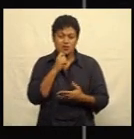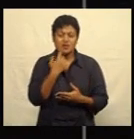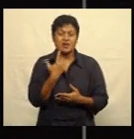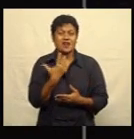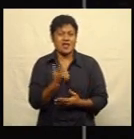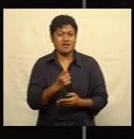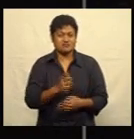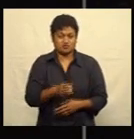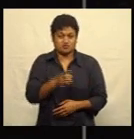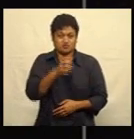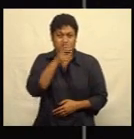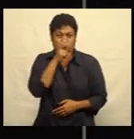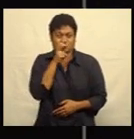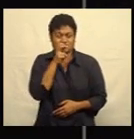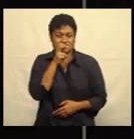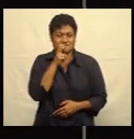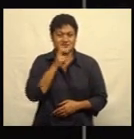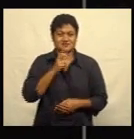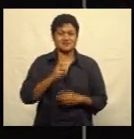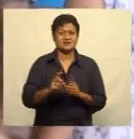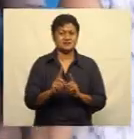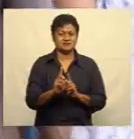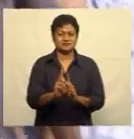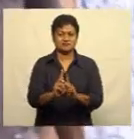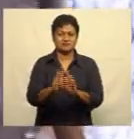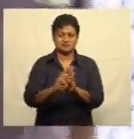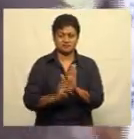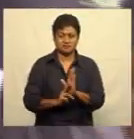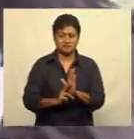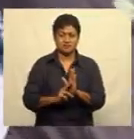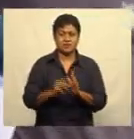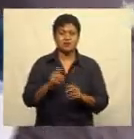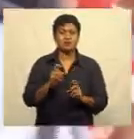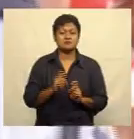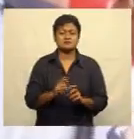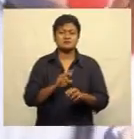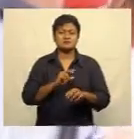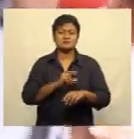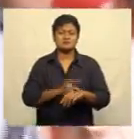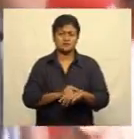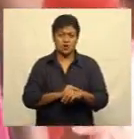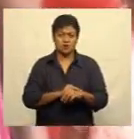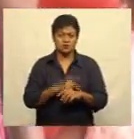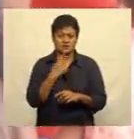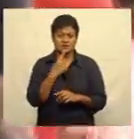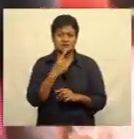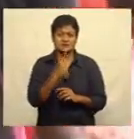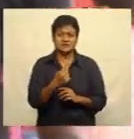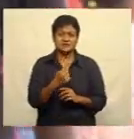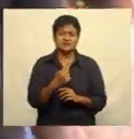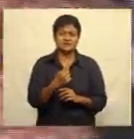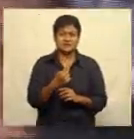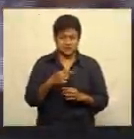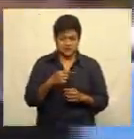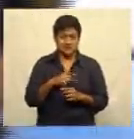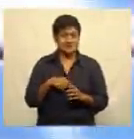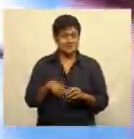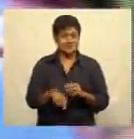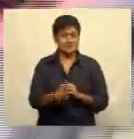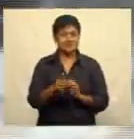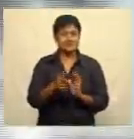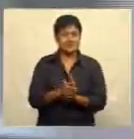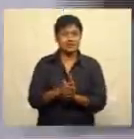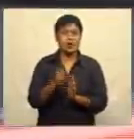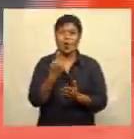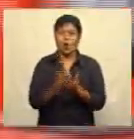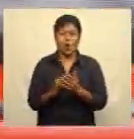p.m. tomorrow to 4 a.m. Monday. Permanent Secretary for Health, Dr. James Fong, says during this time, only movement for essential